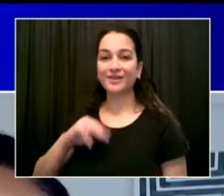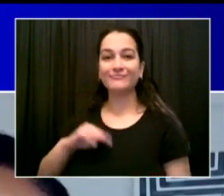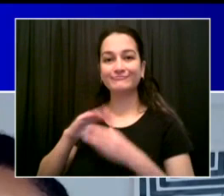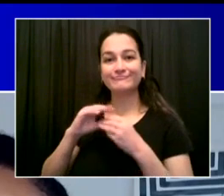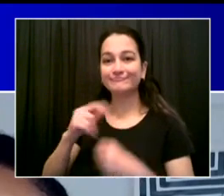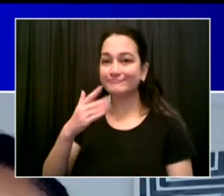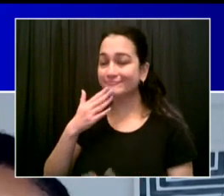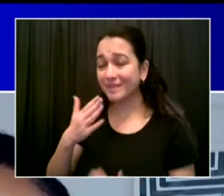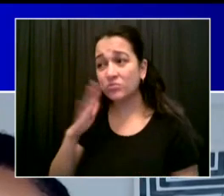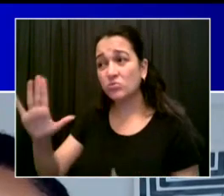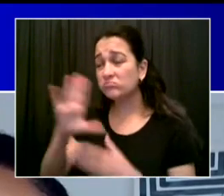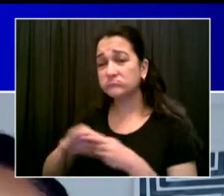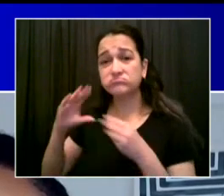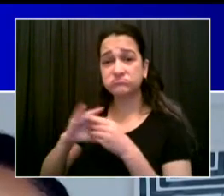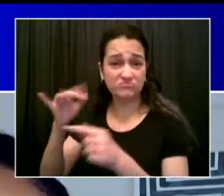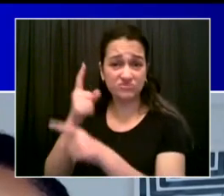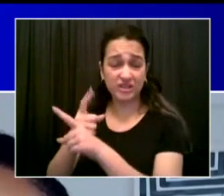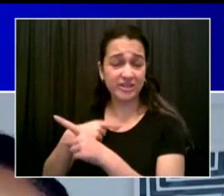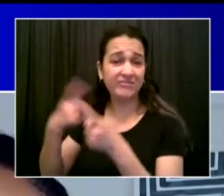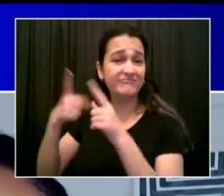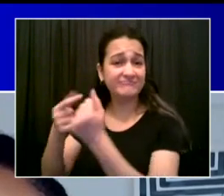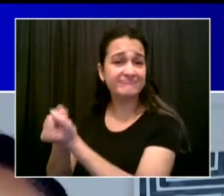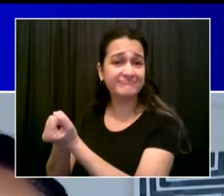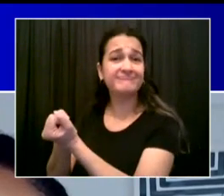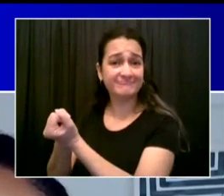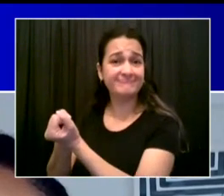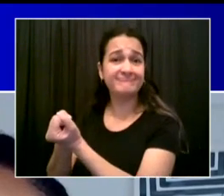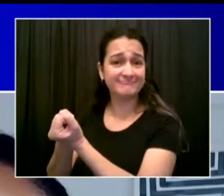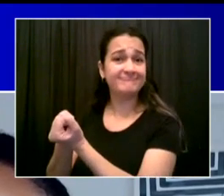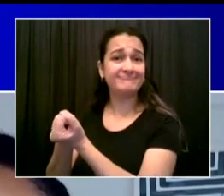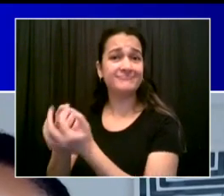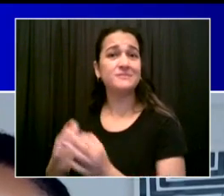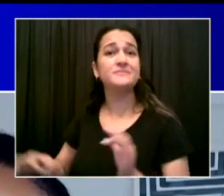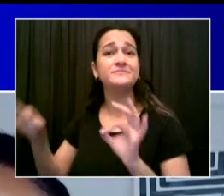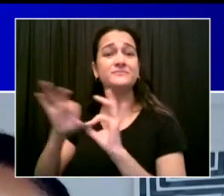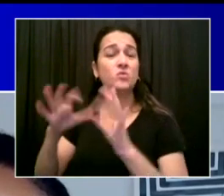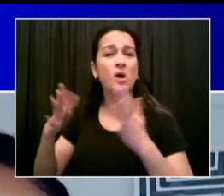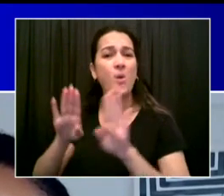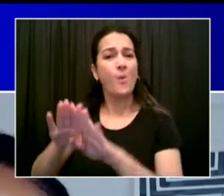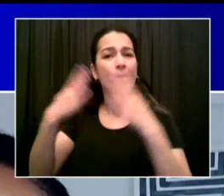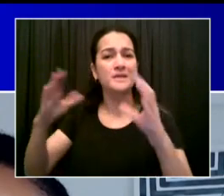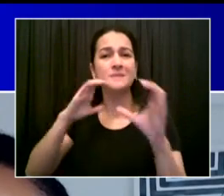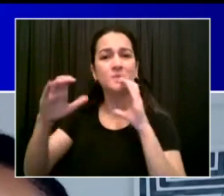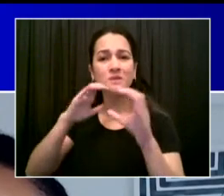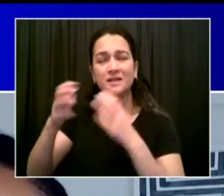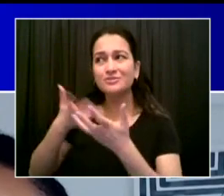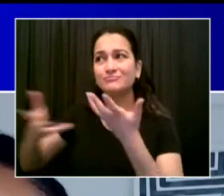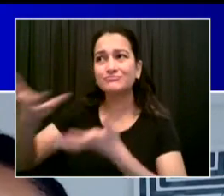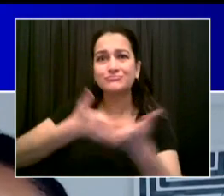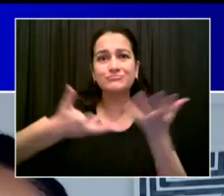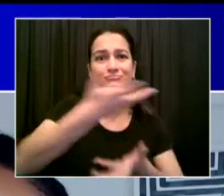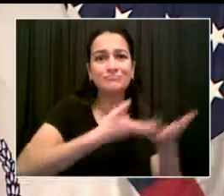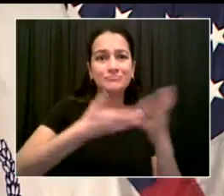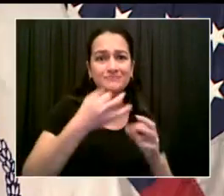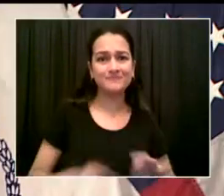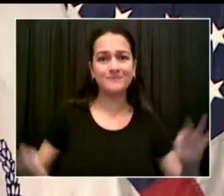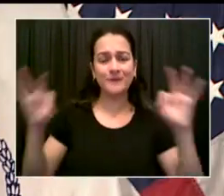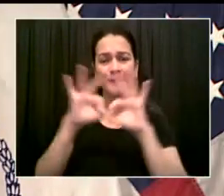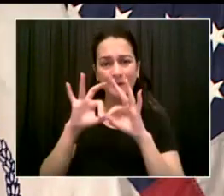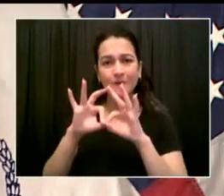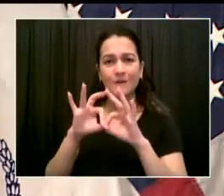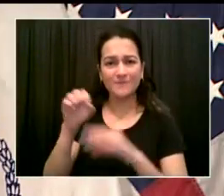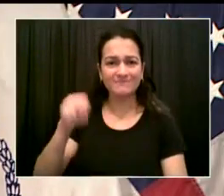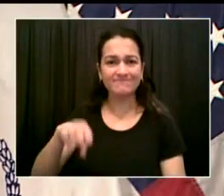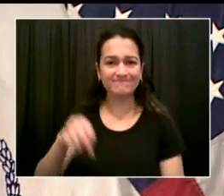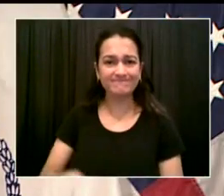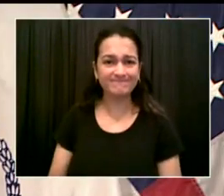done. And I think this will be a tool to help us further that discussion the right way. Thank you very, very much. Thank you. One more